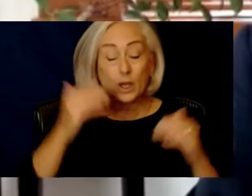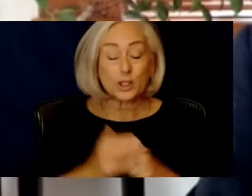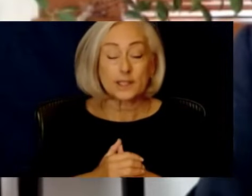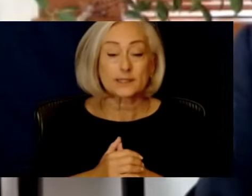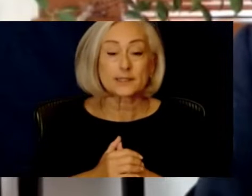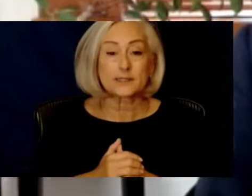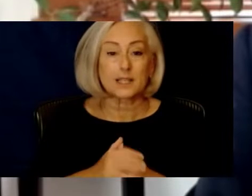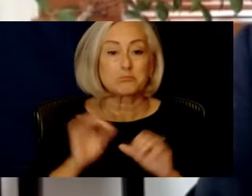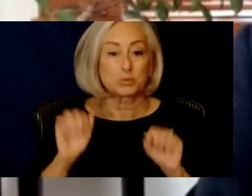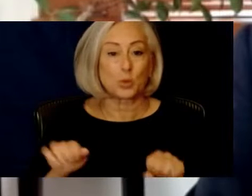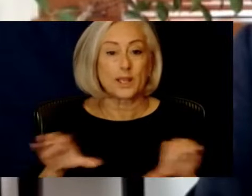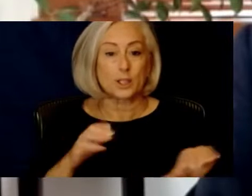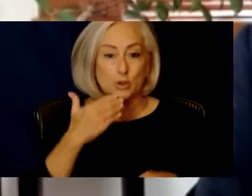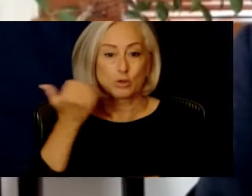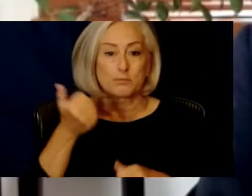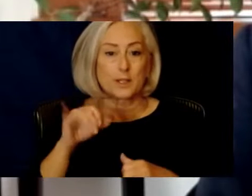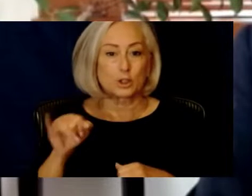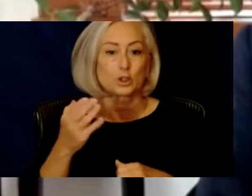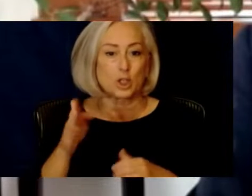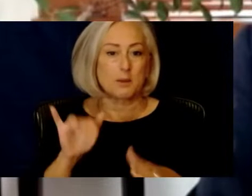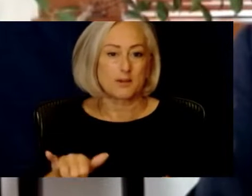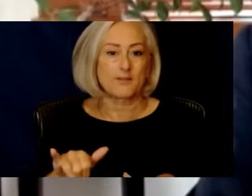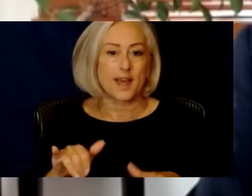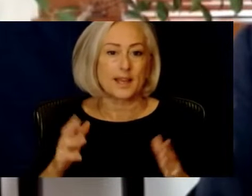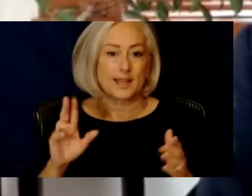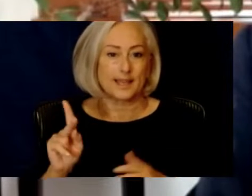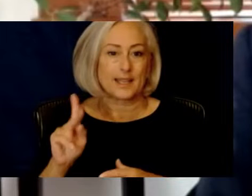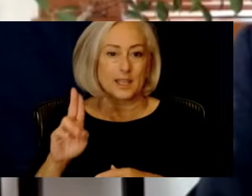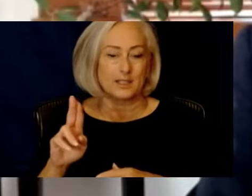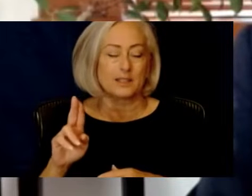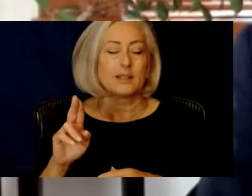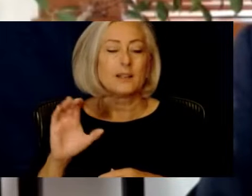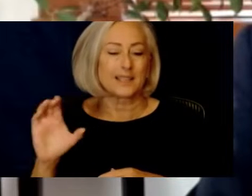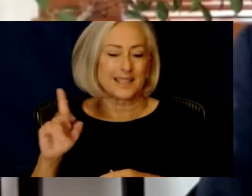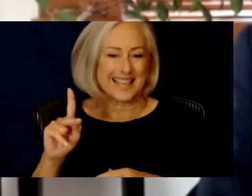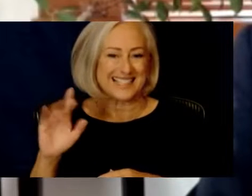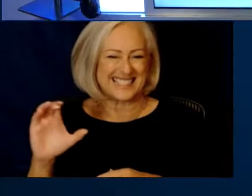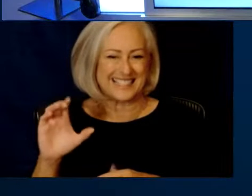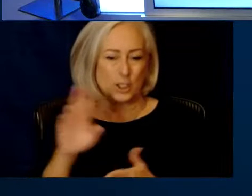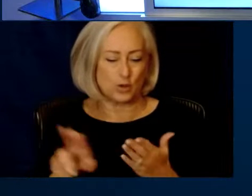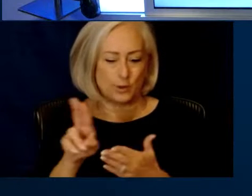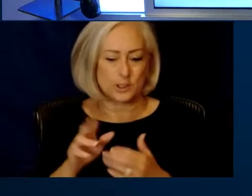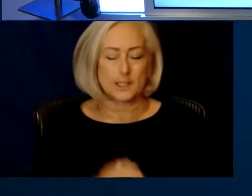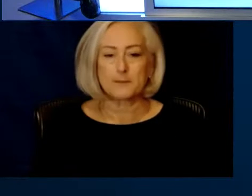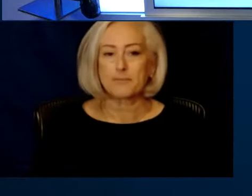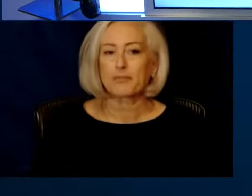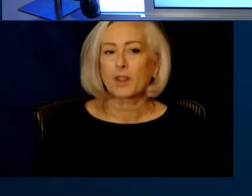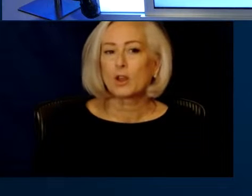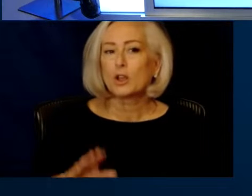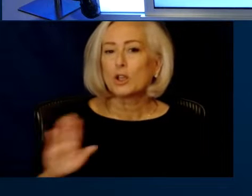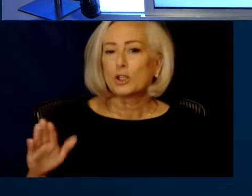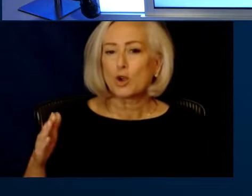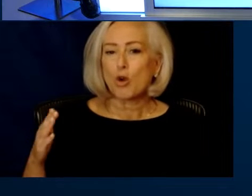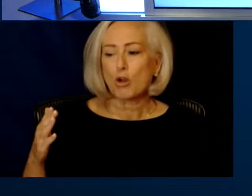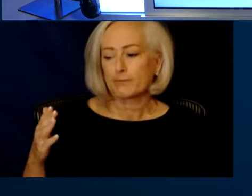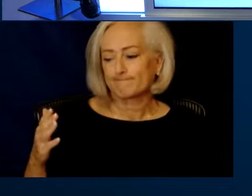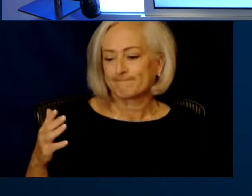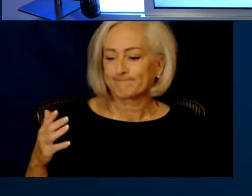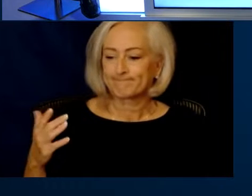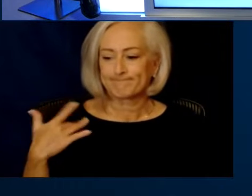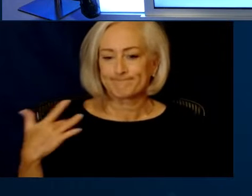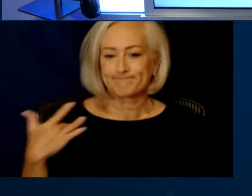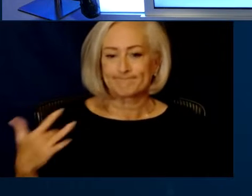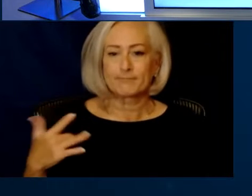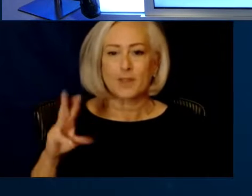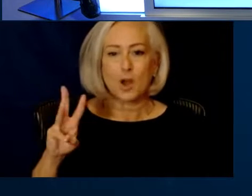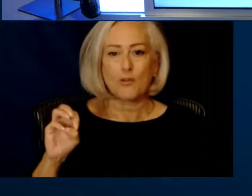certainly could do a better job of that even here at Kansas City University. So what is your sense as far as wellness? I mean, that's one of your focuses. I